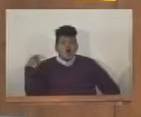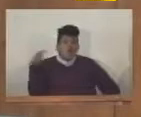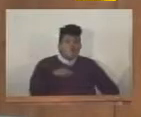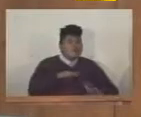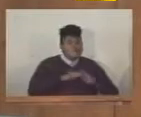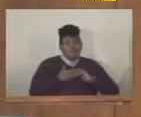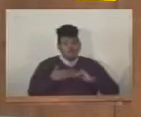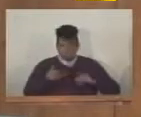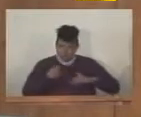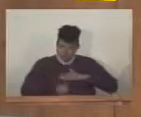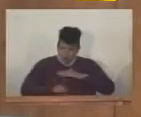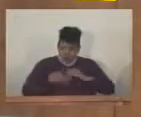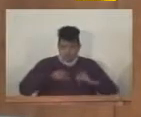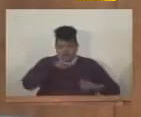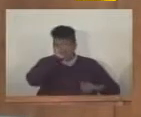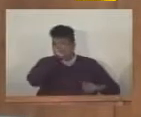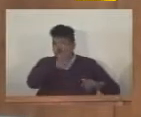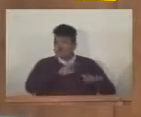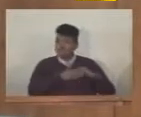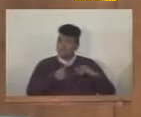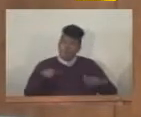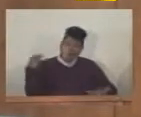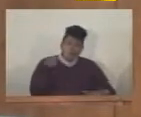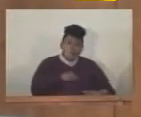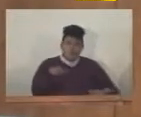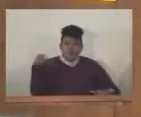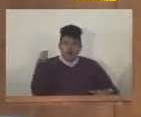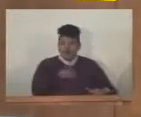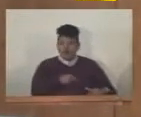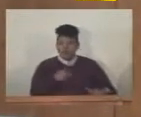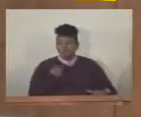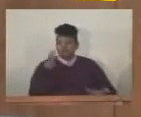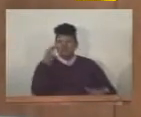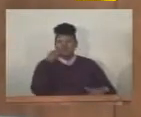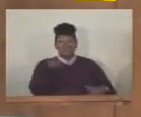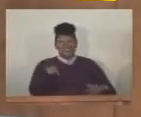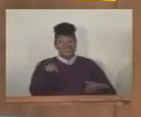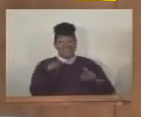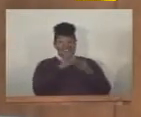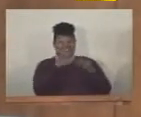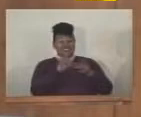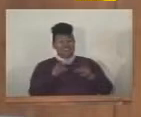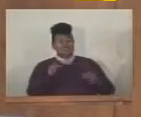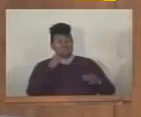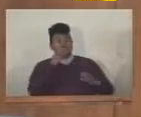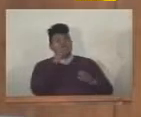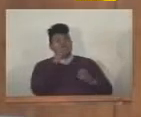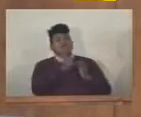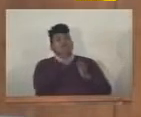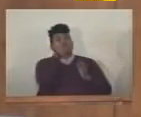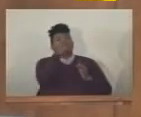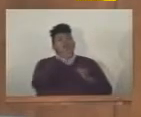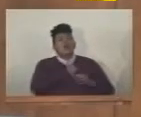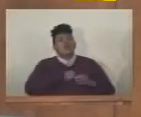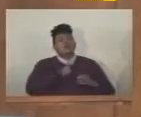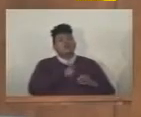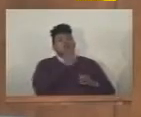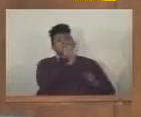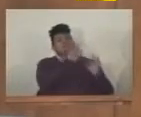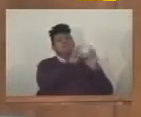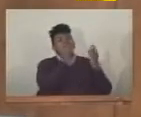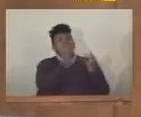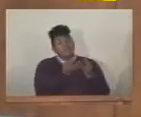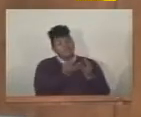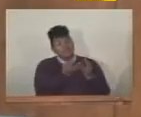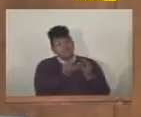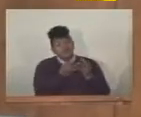to build your homes right here. You long to come to your yard. You long to come and help to build your economy by supporting